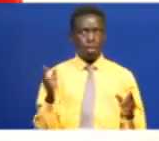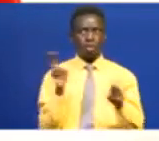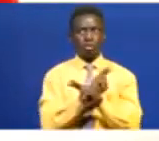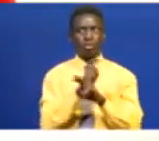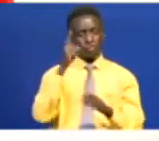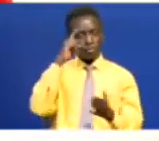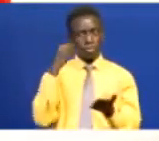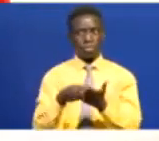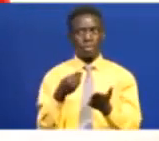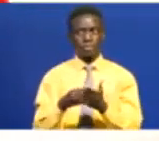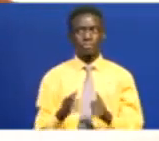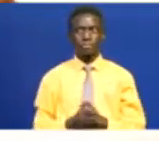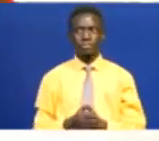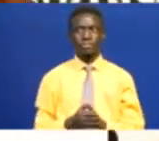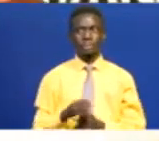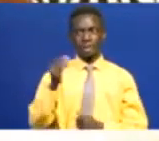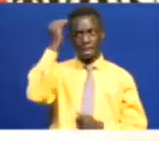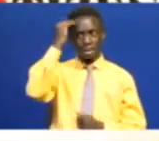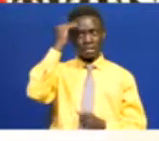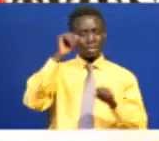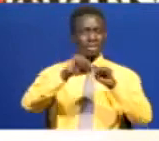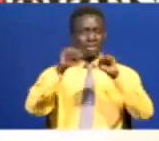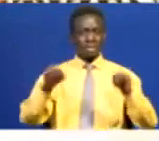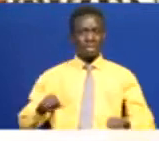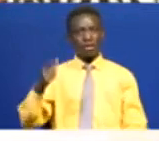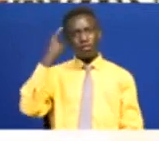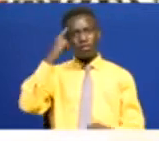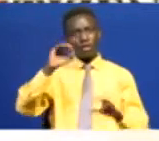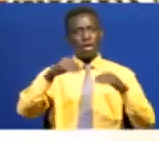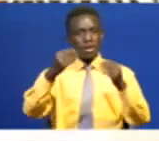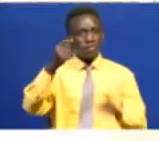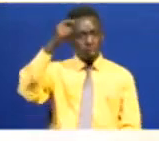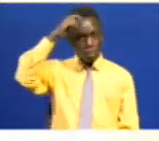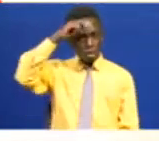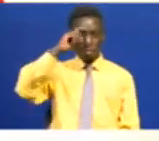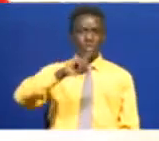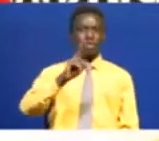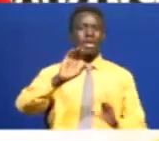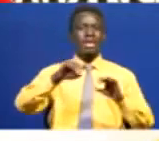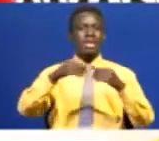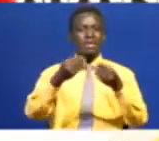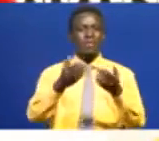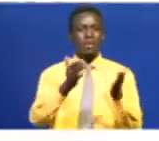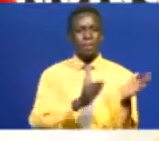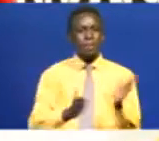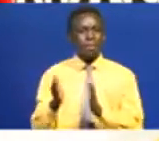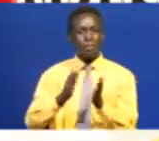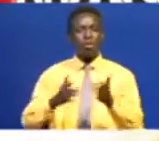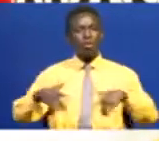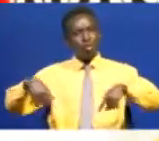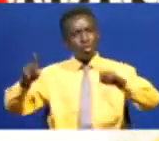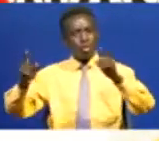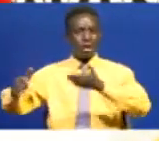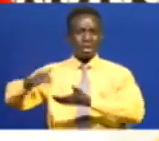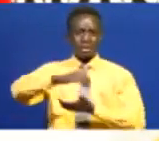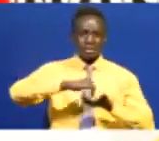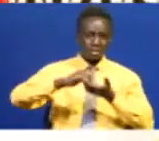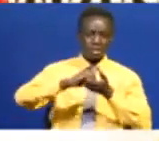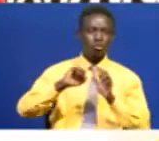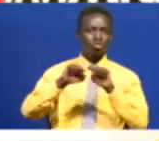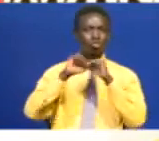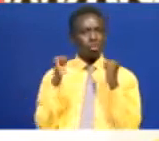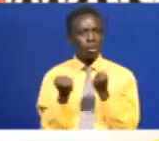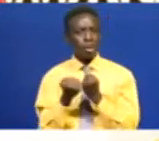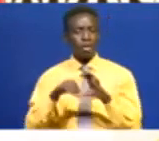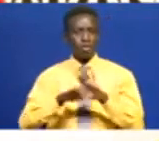is just not supposed to instill knowledge. It's supposed to prepare you to defend and to go engage and socialize in the community. So how